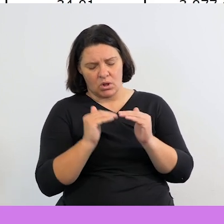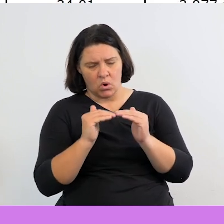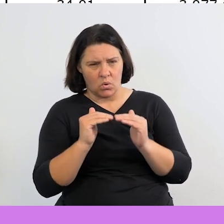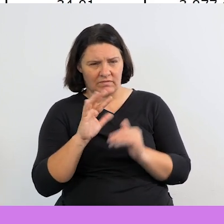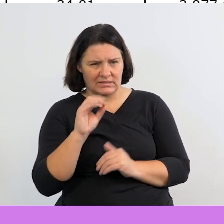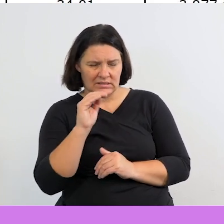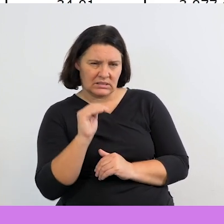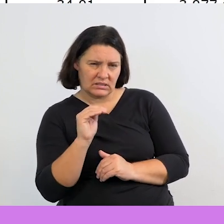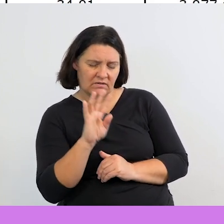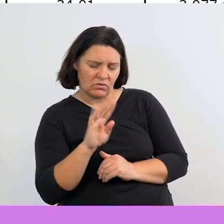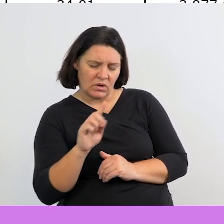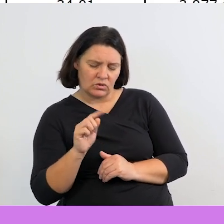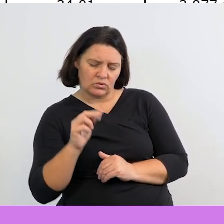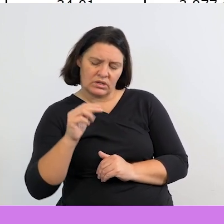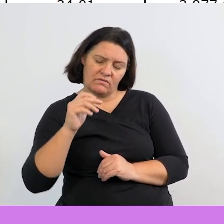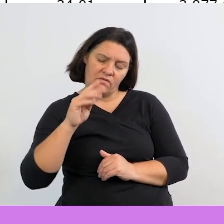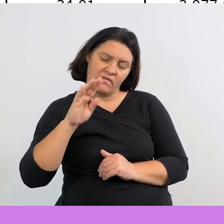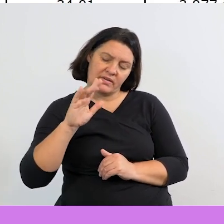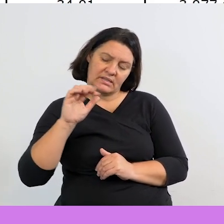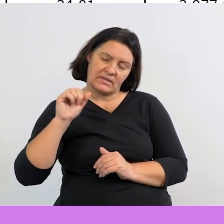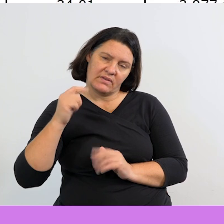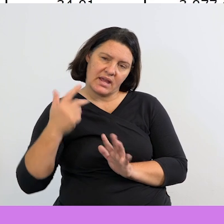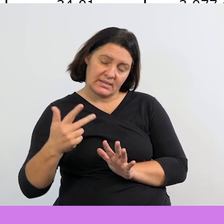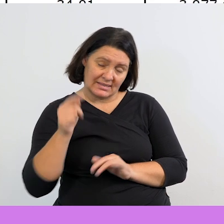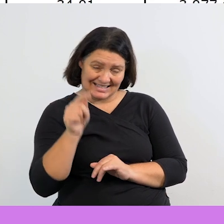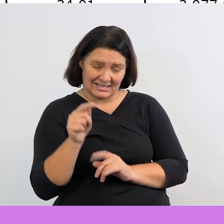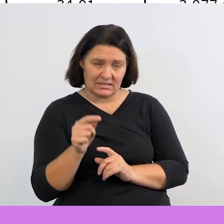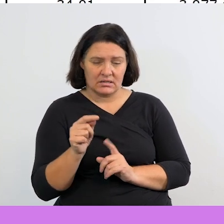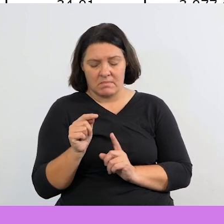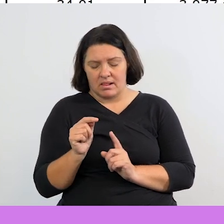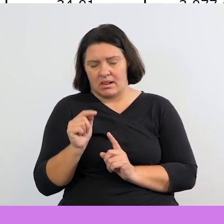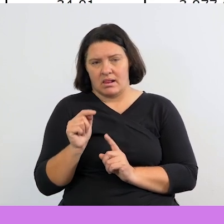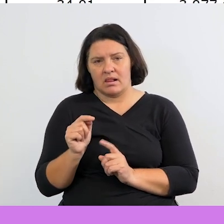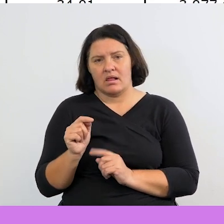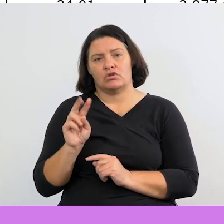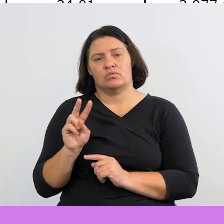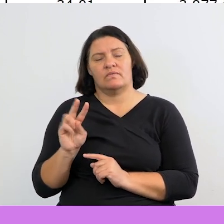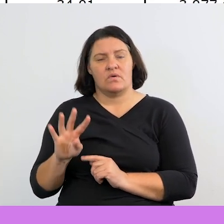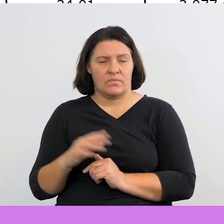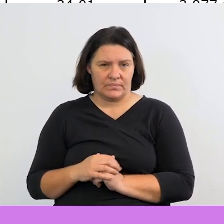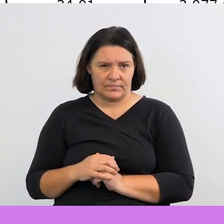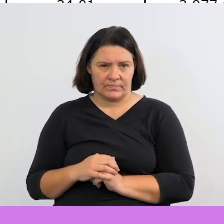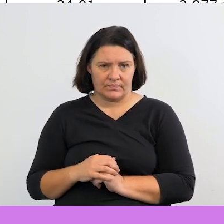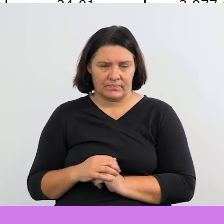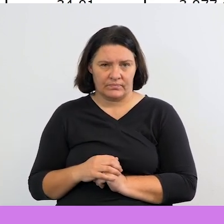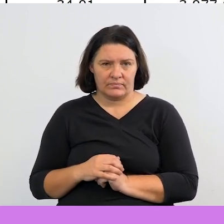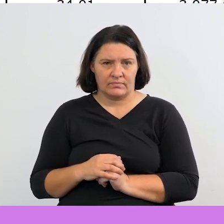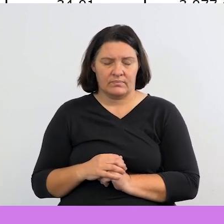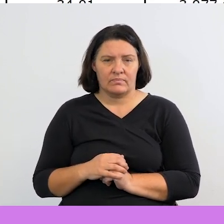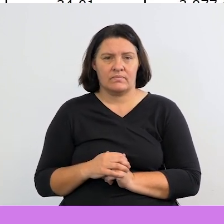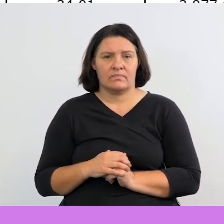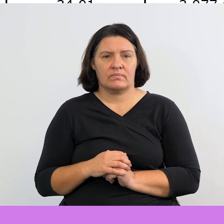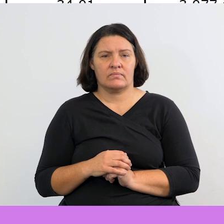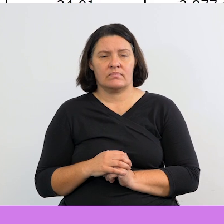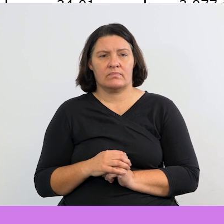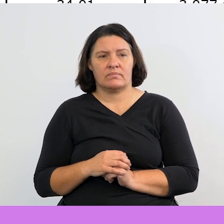meaning 41, 2, 3, 4, 5, 6, 7, 8. And it's 48,24, just above that.